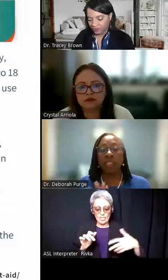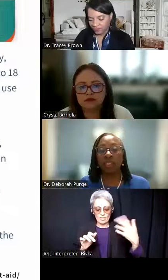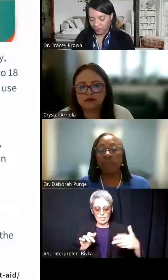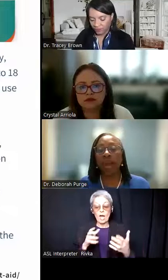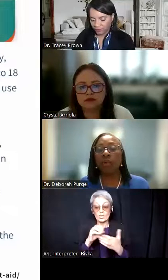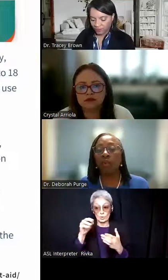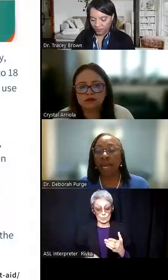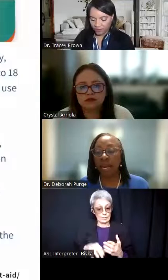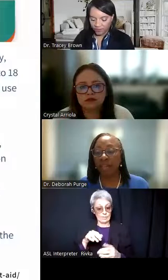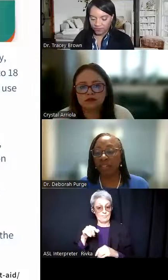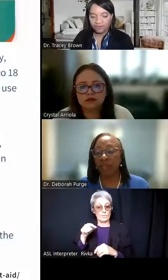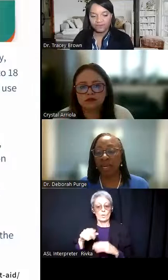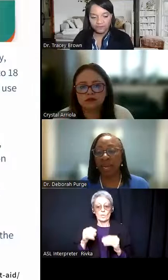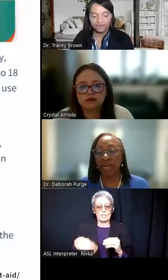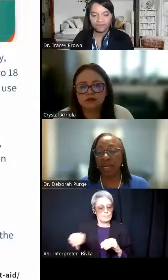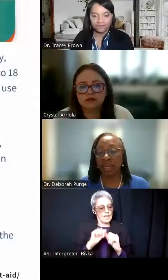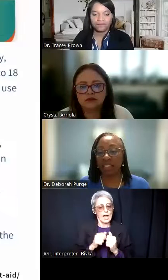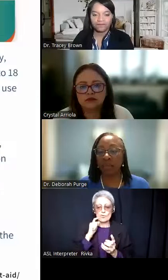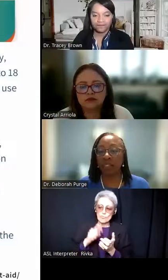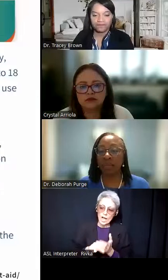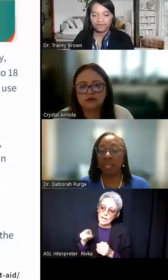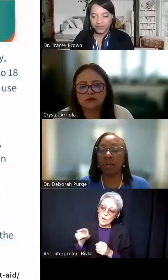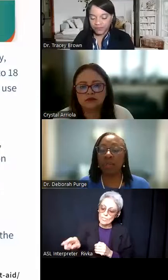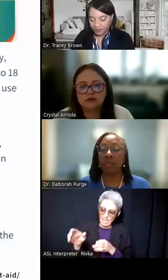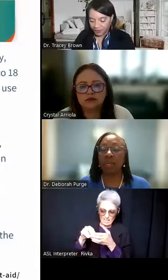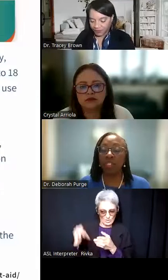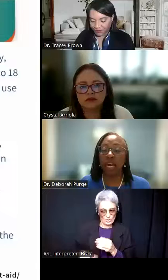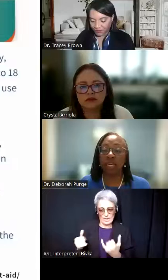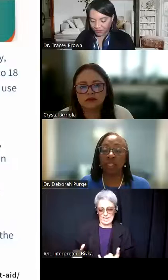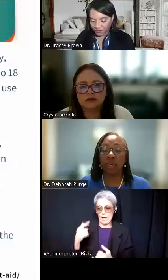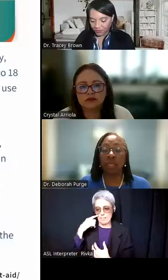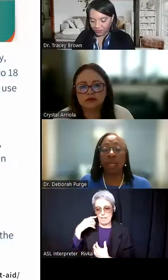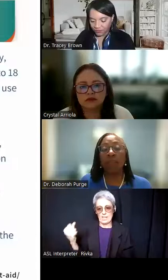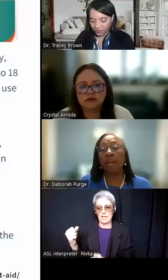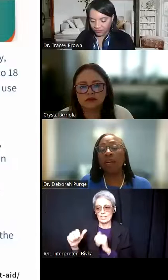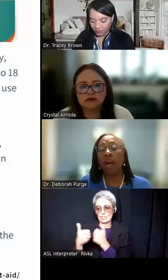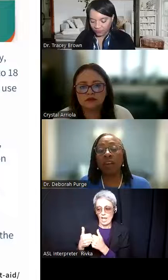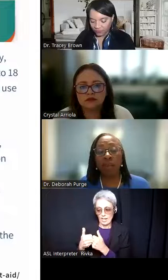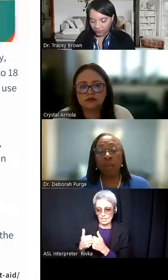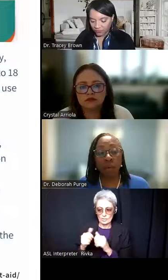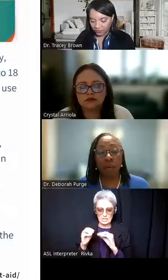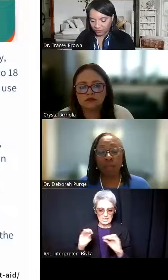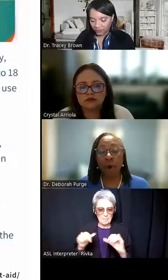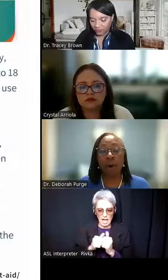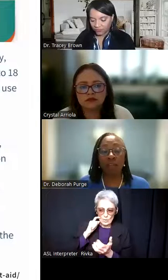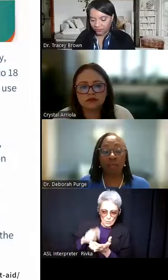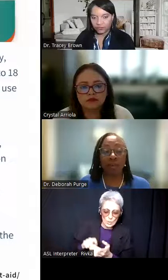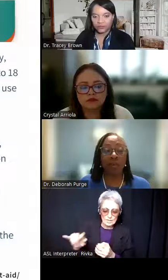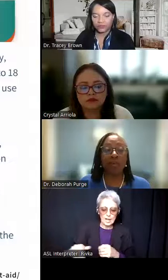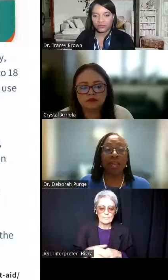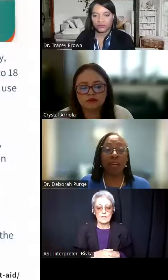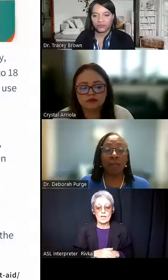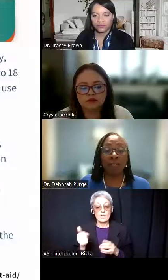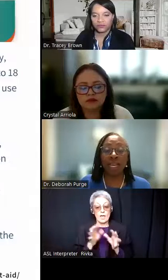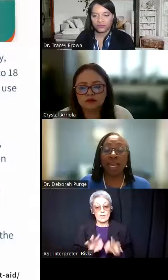we teach them how to recognize a student that is experiencing mental health challenges. But another important part of